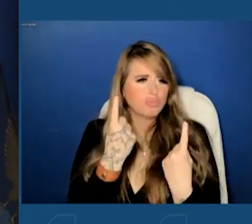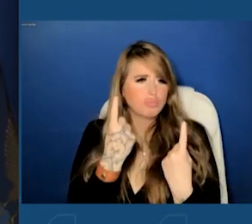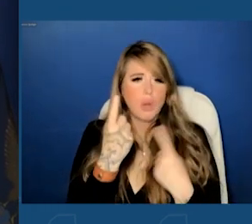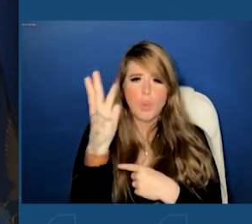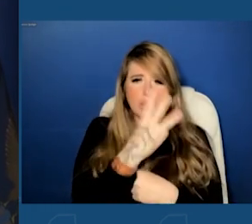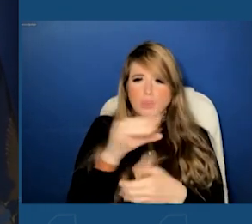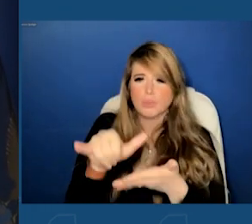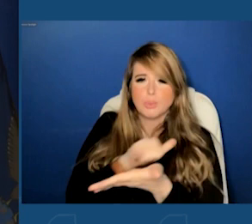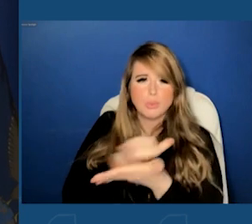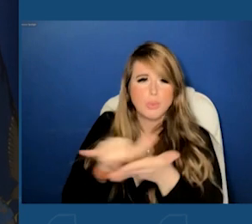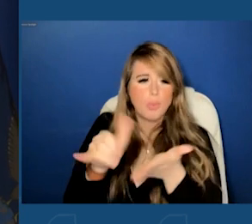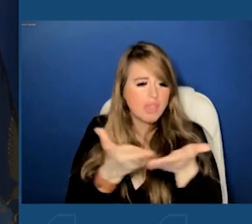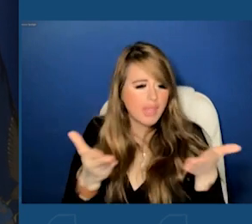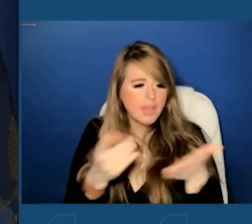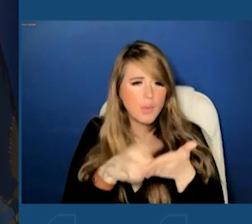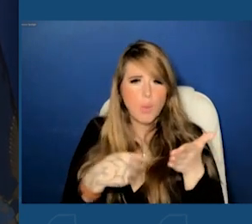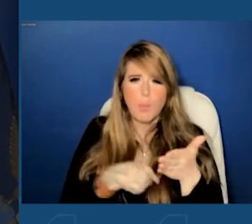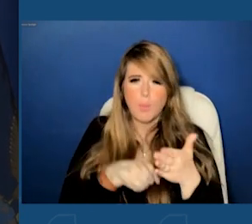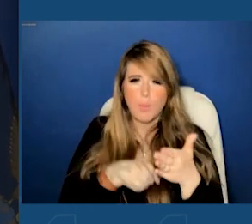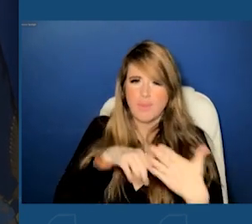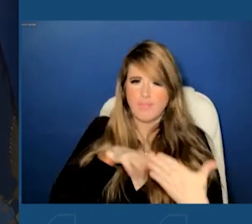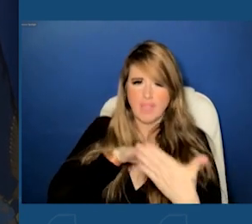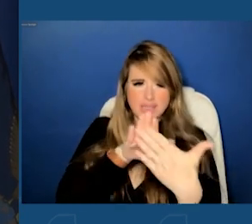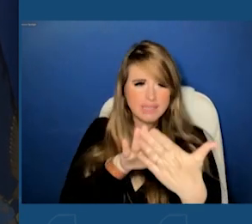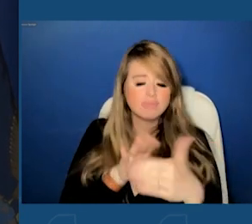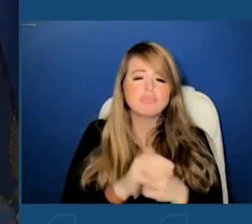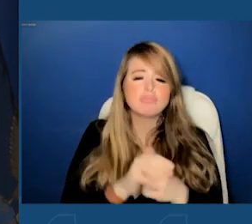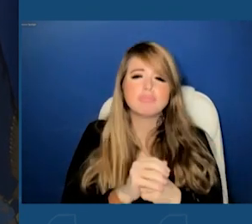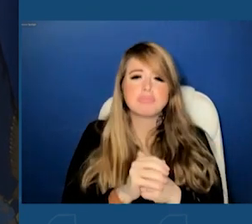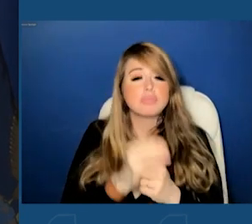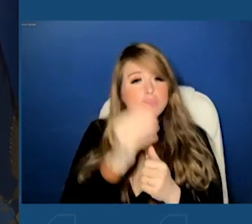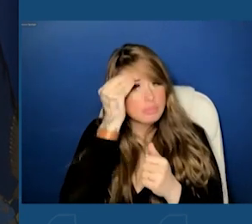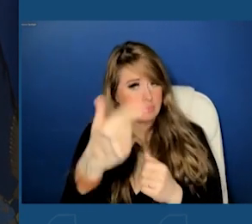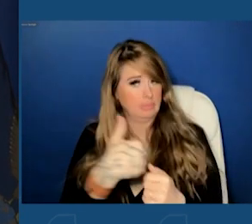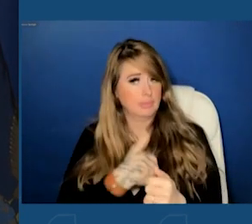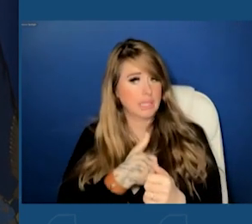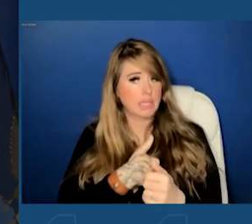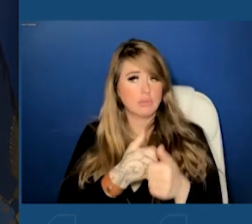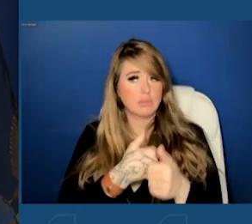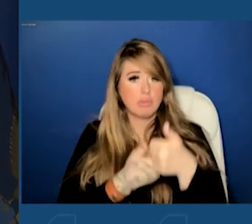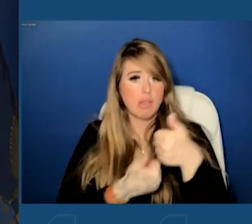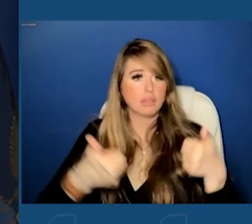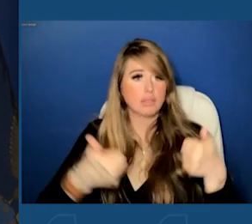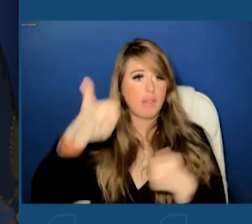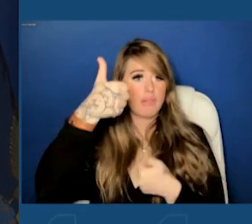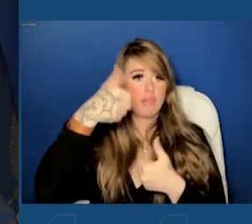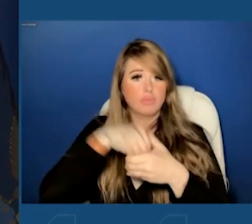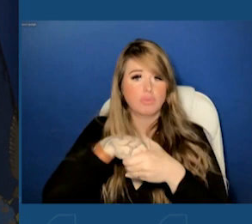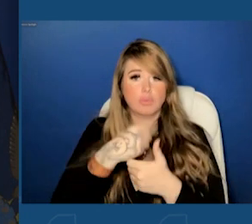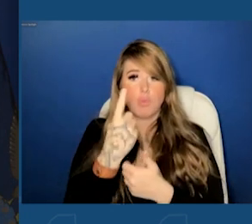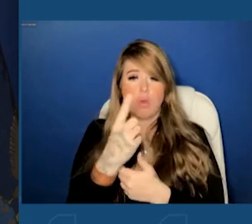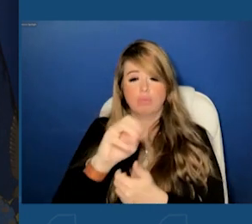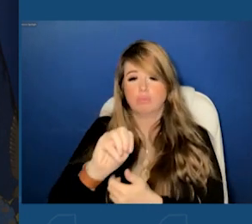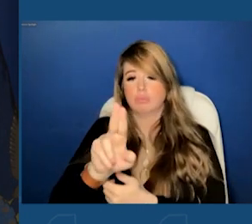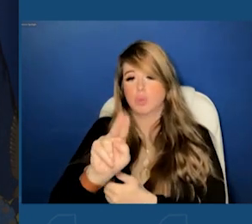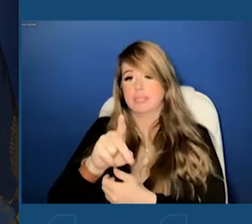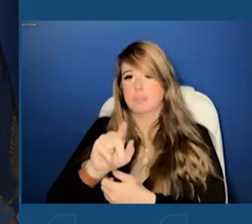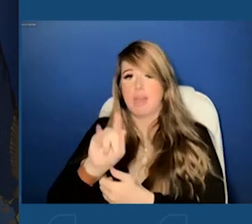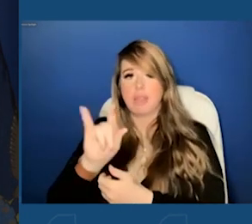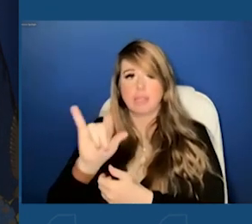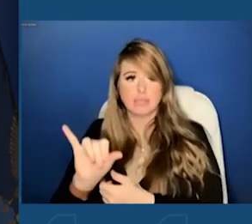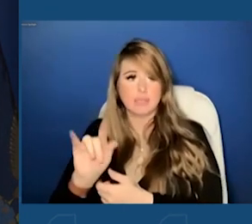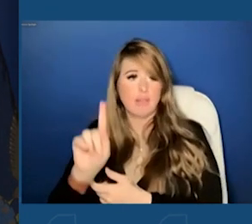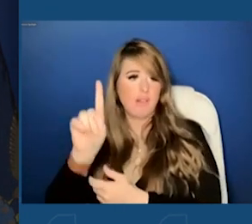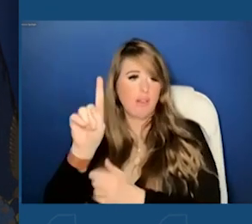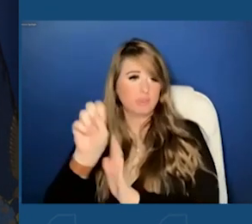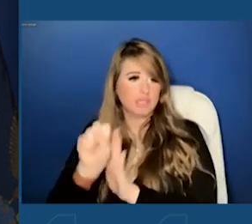be facing. So I know as an executive in one of the municipalities upstate, I'm comfortable that